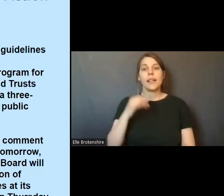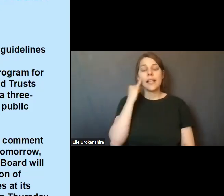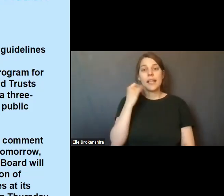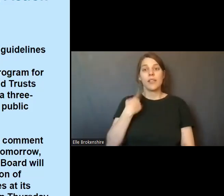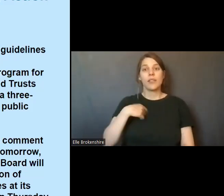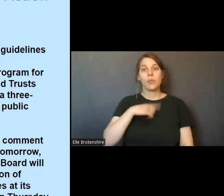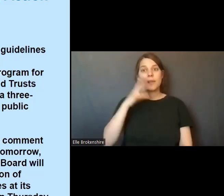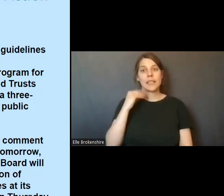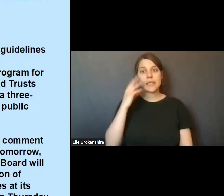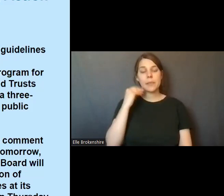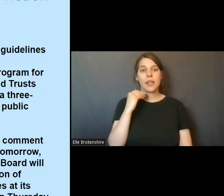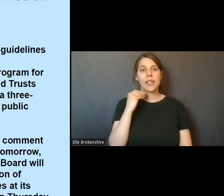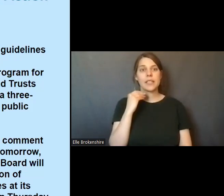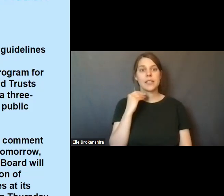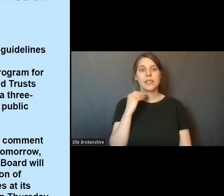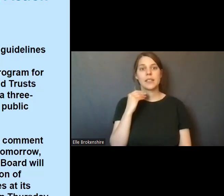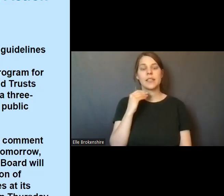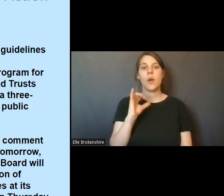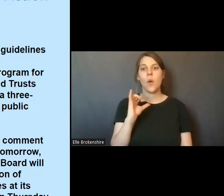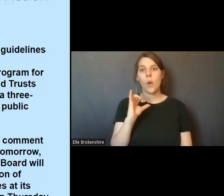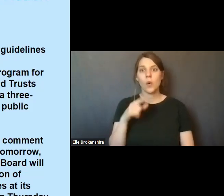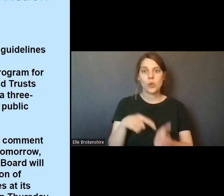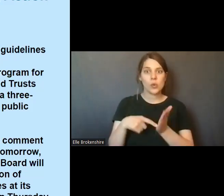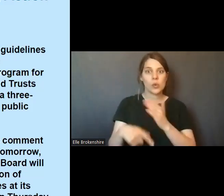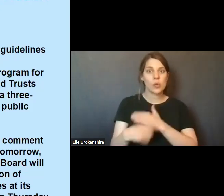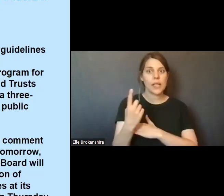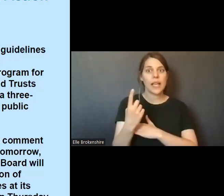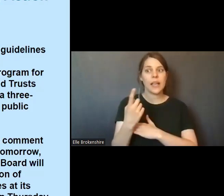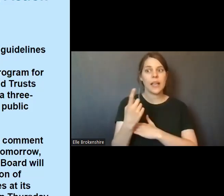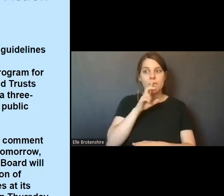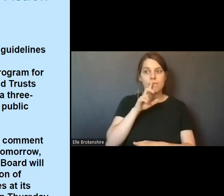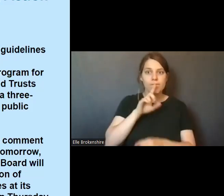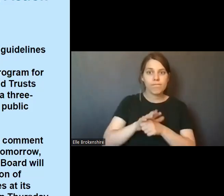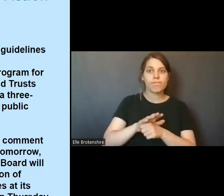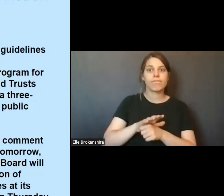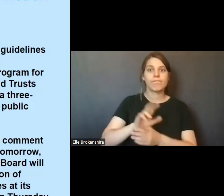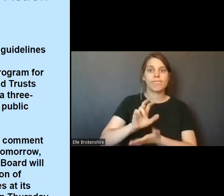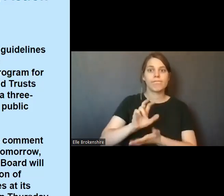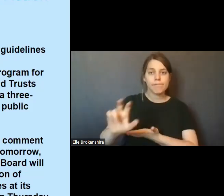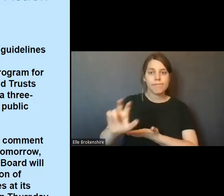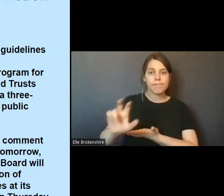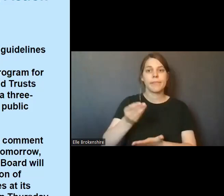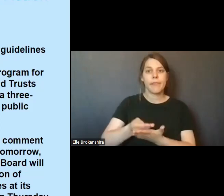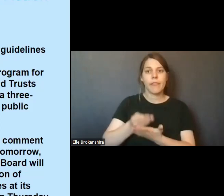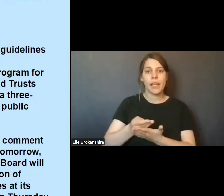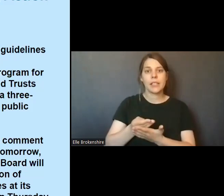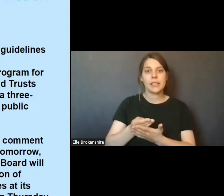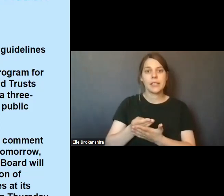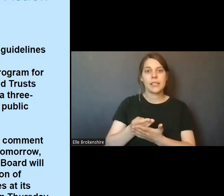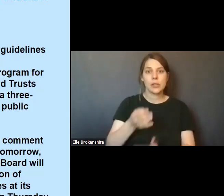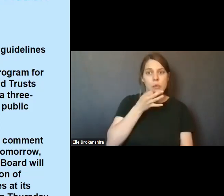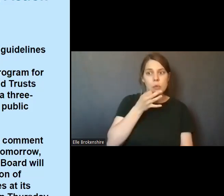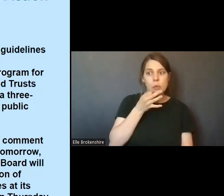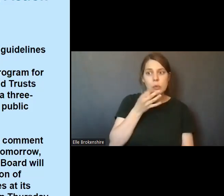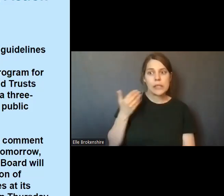ourselves kind of moving up against the deadline to commit funds, and seeing that there's